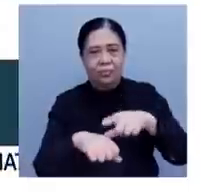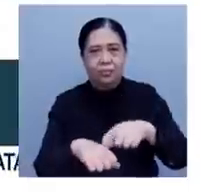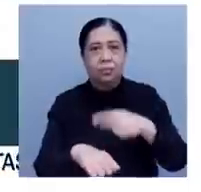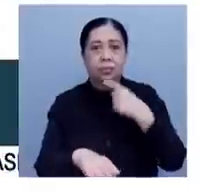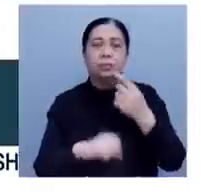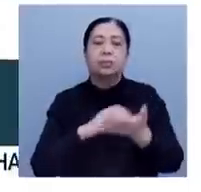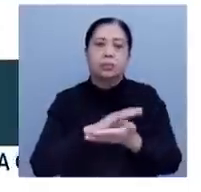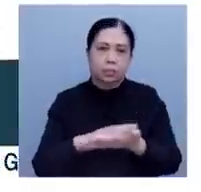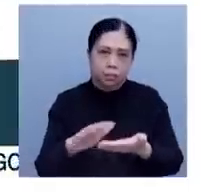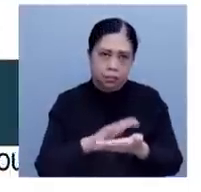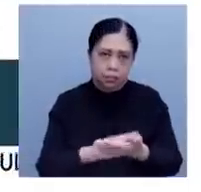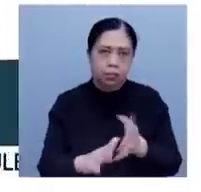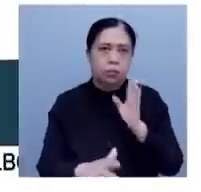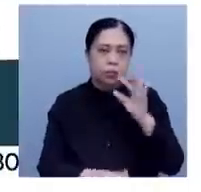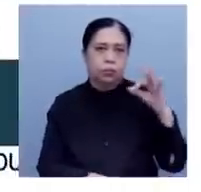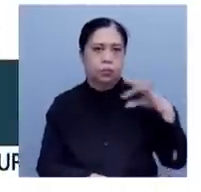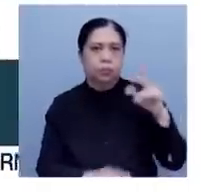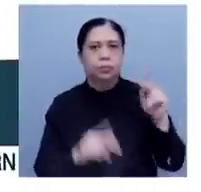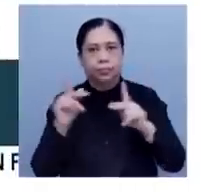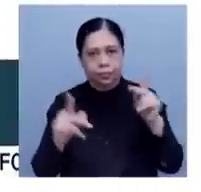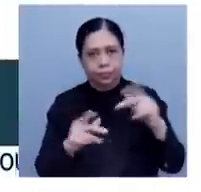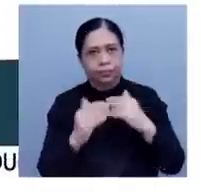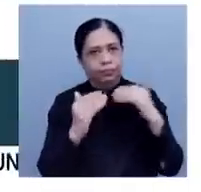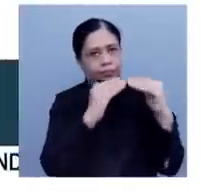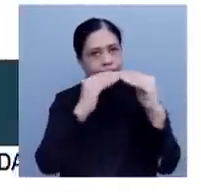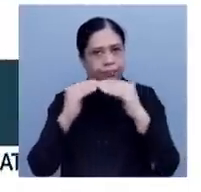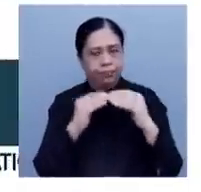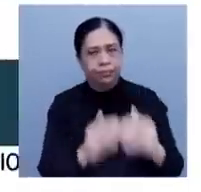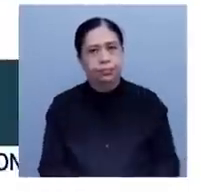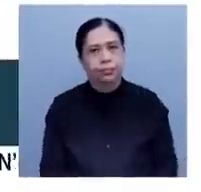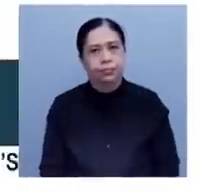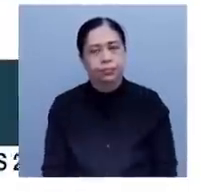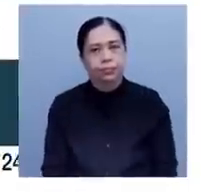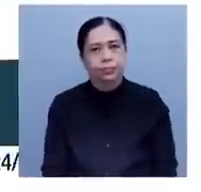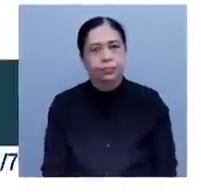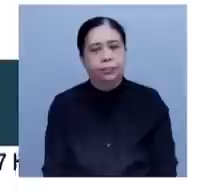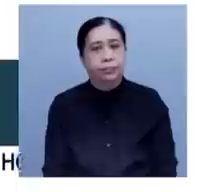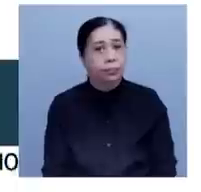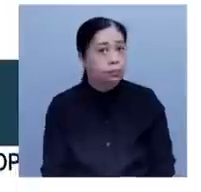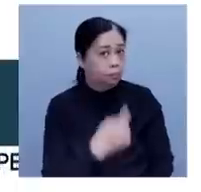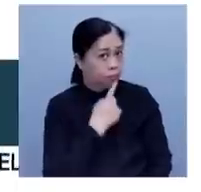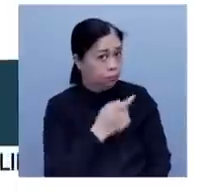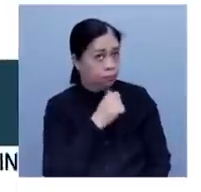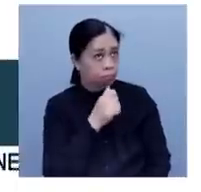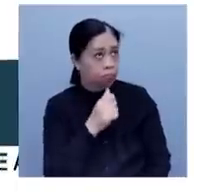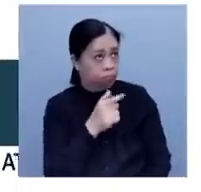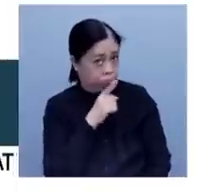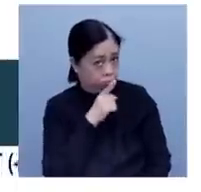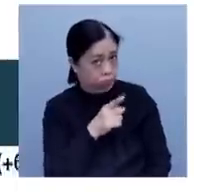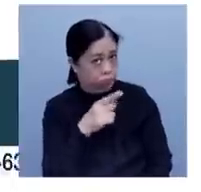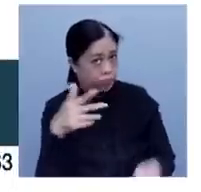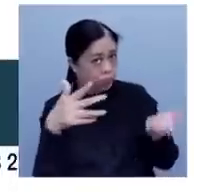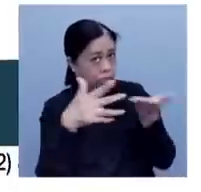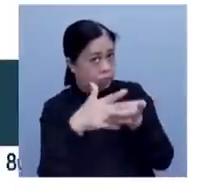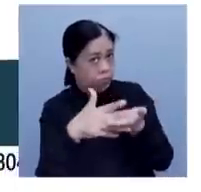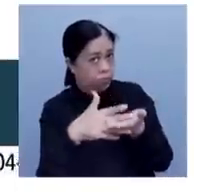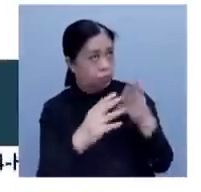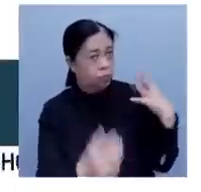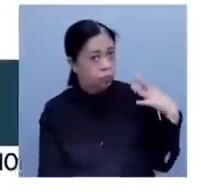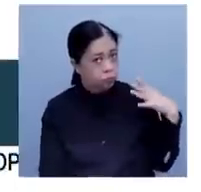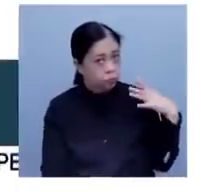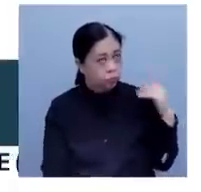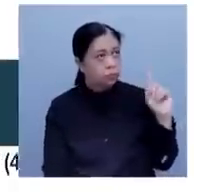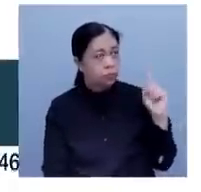yan, pakikinabangan ng buong Pilipinas yan. You're saying you will not hesitate to file, although you will wait for